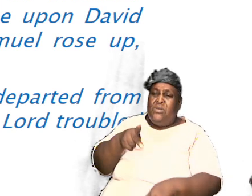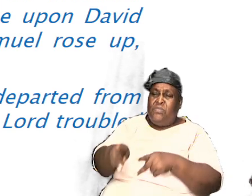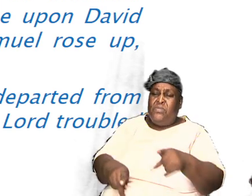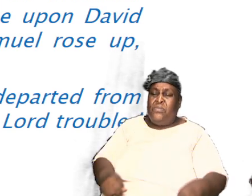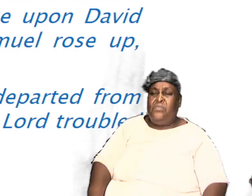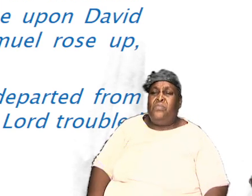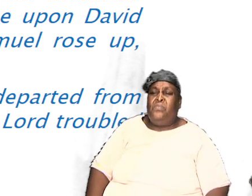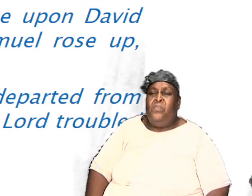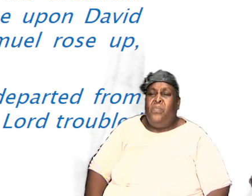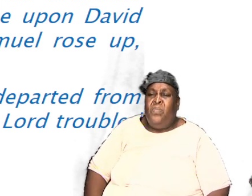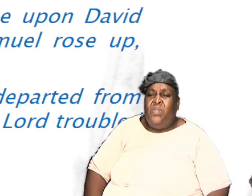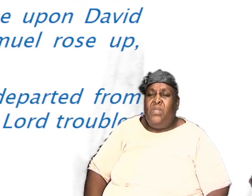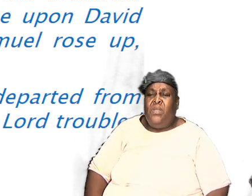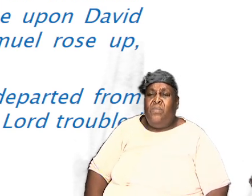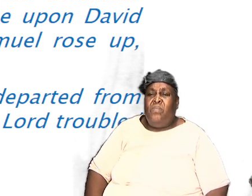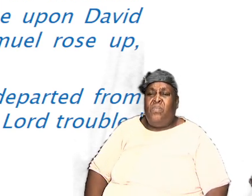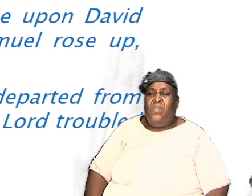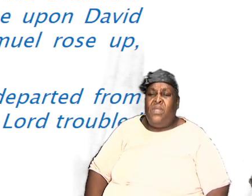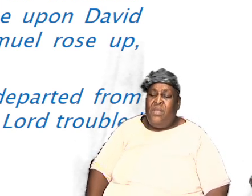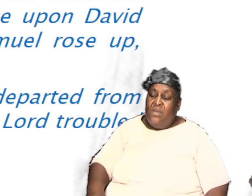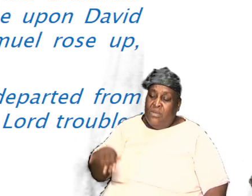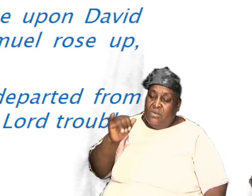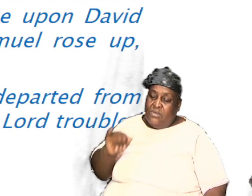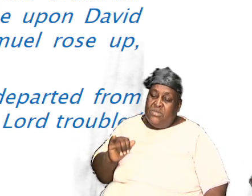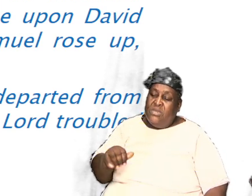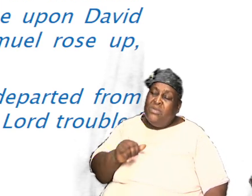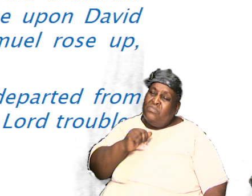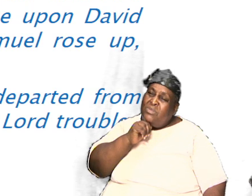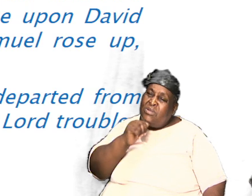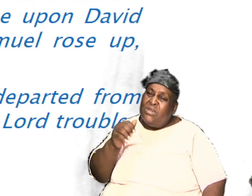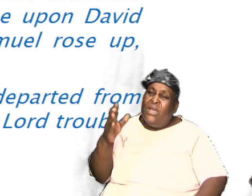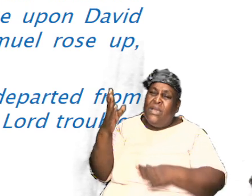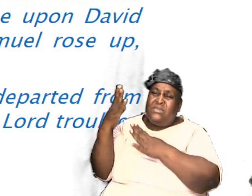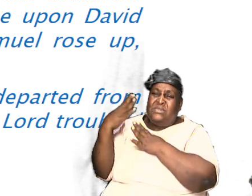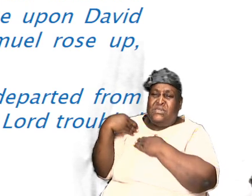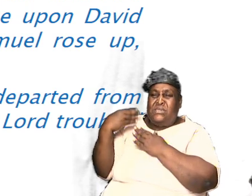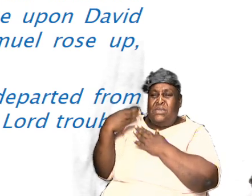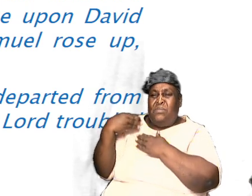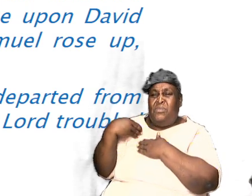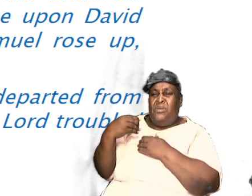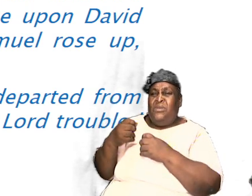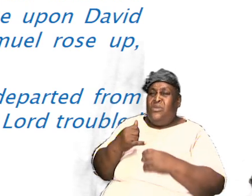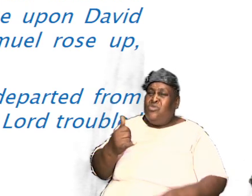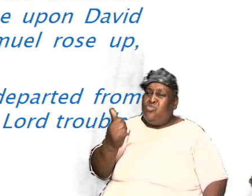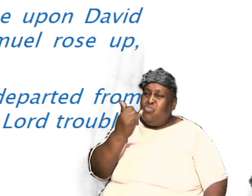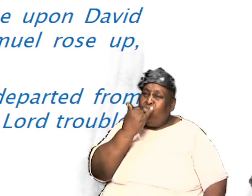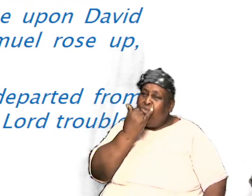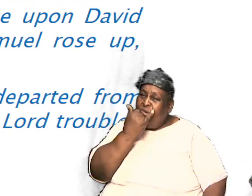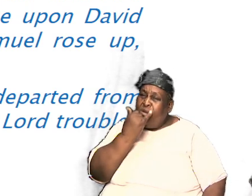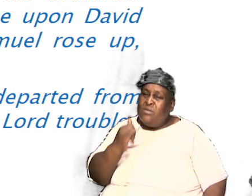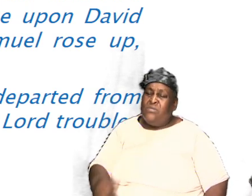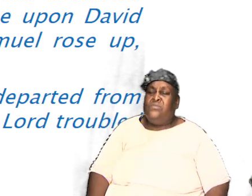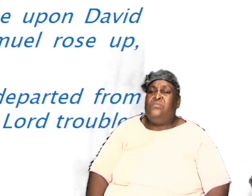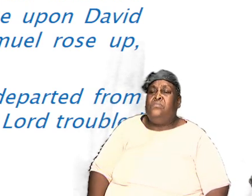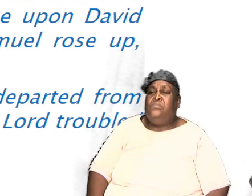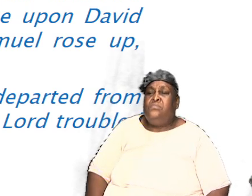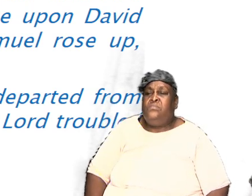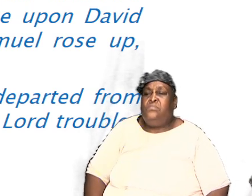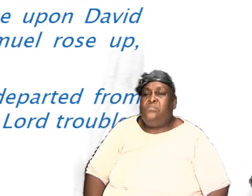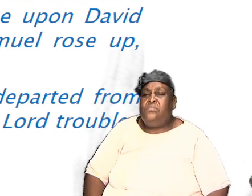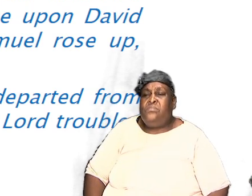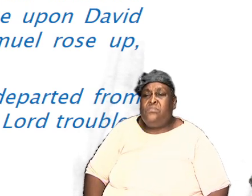Before that, even at this point, he was still not at the time where he was ready to